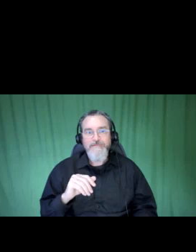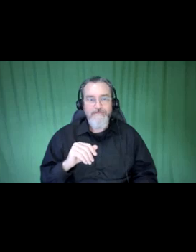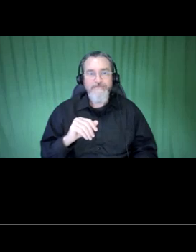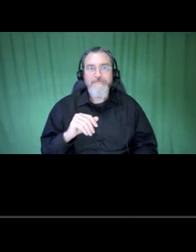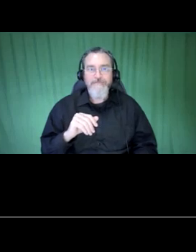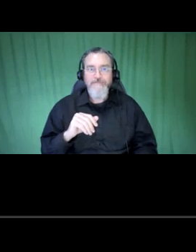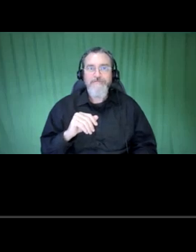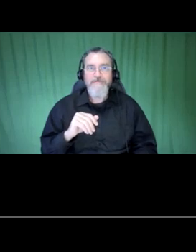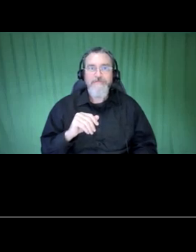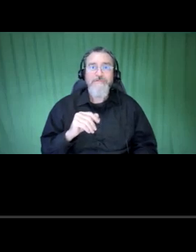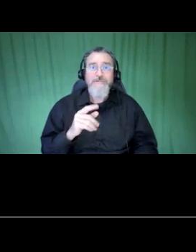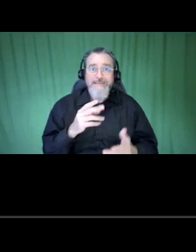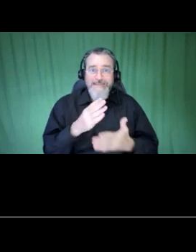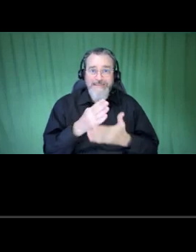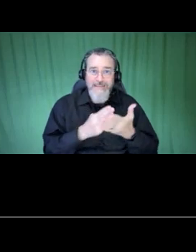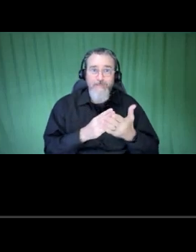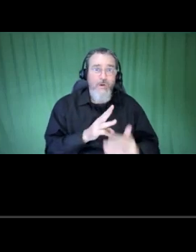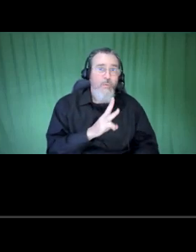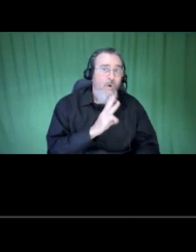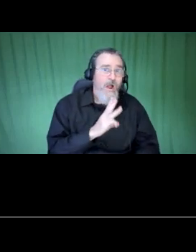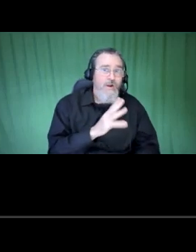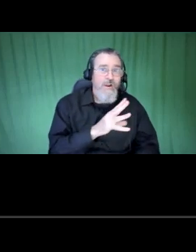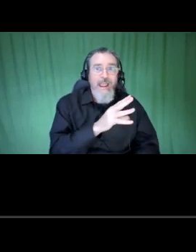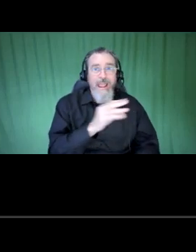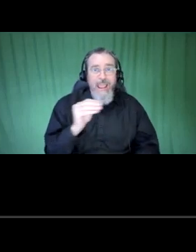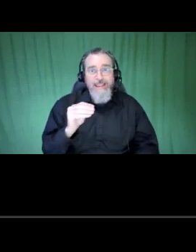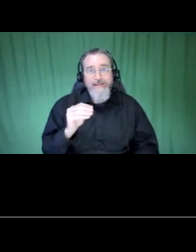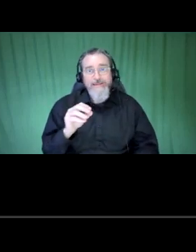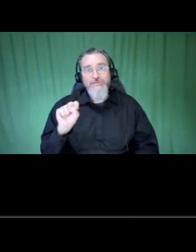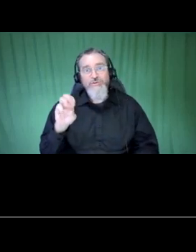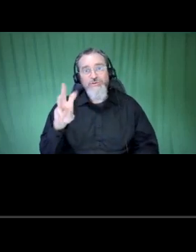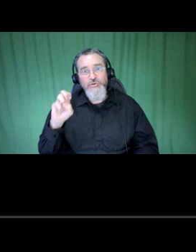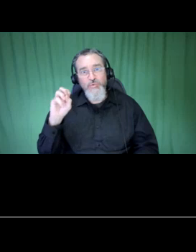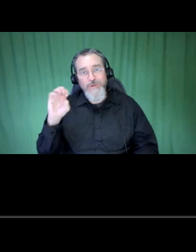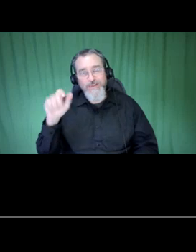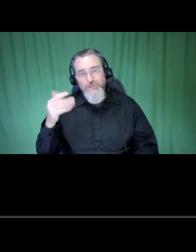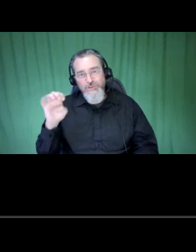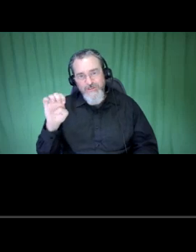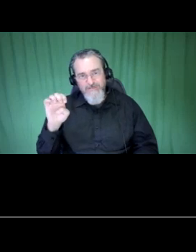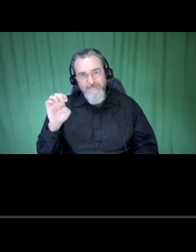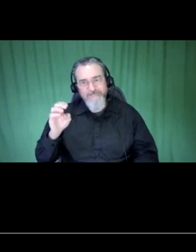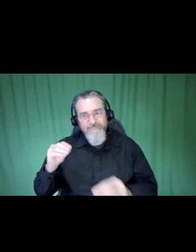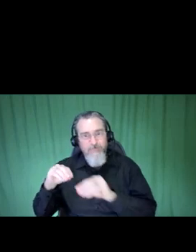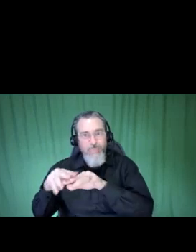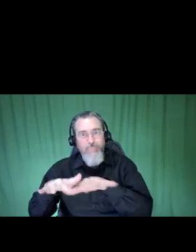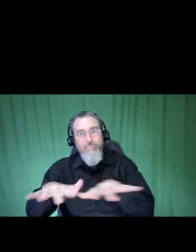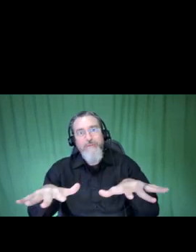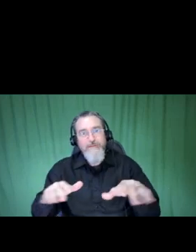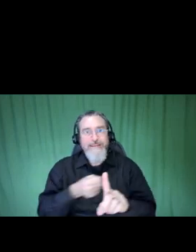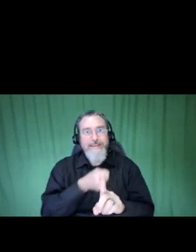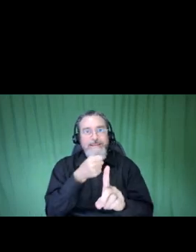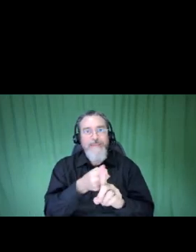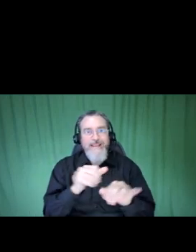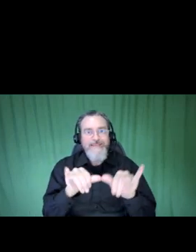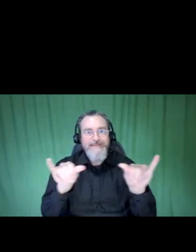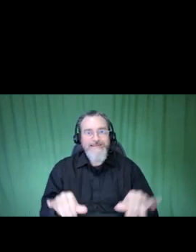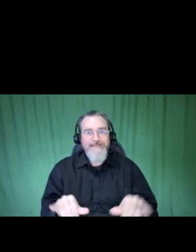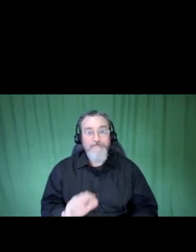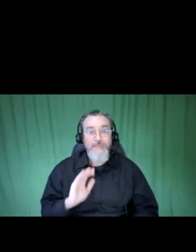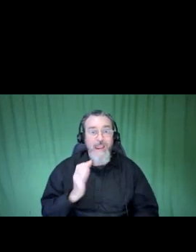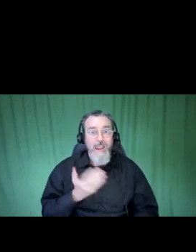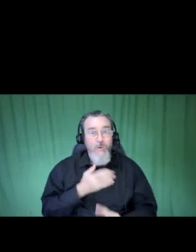and sewage overflows that have impacted the lake ecosystem as a whole. So our goal is to train people